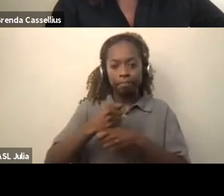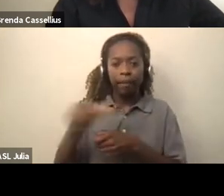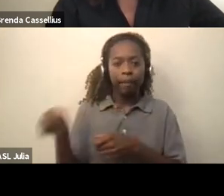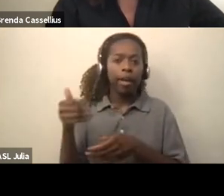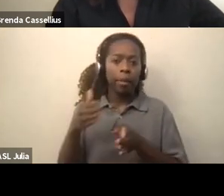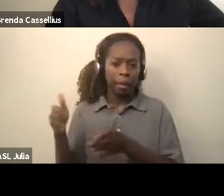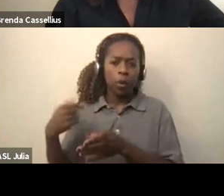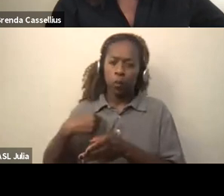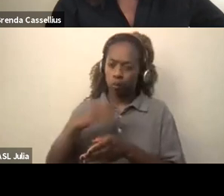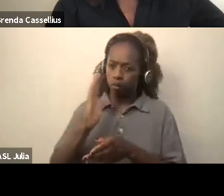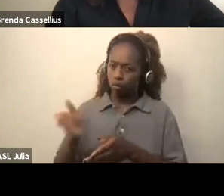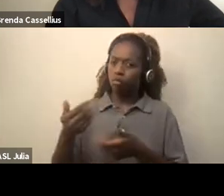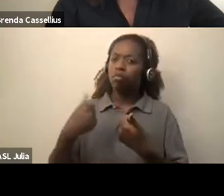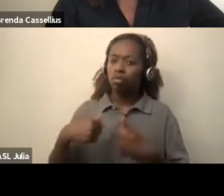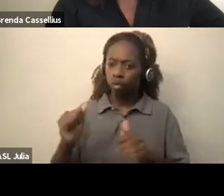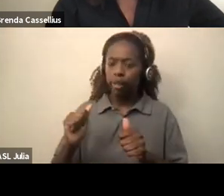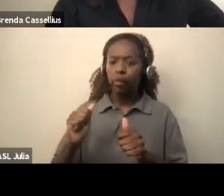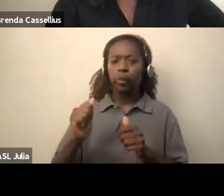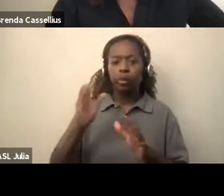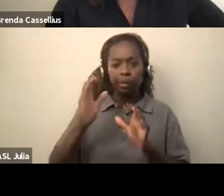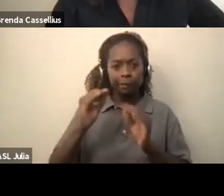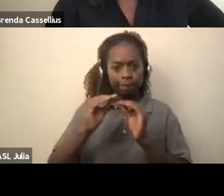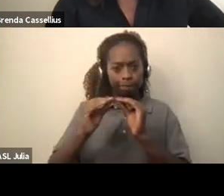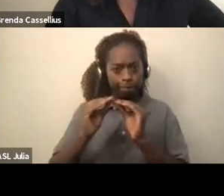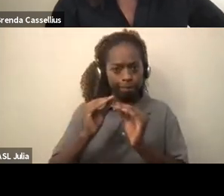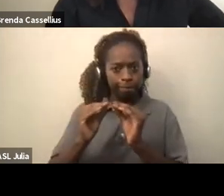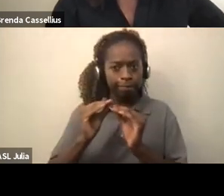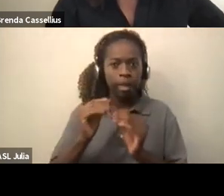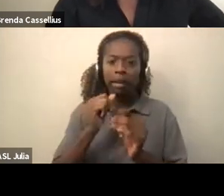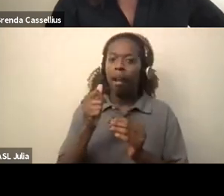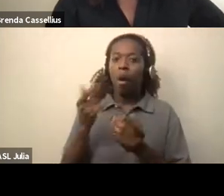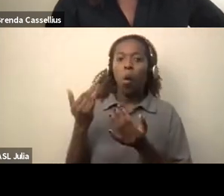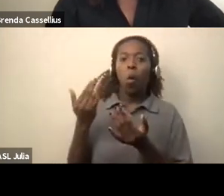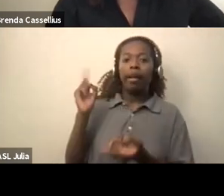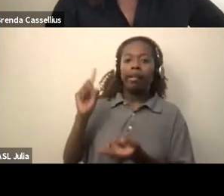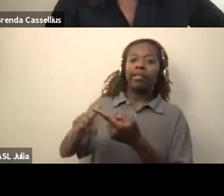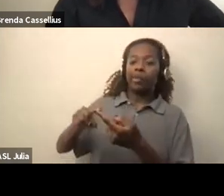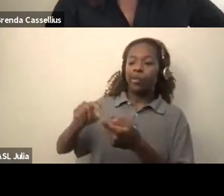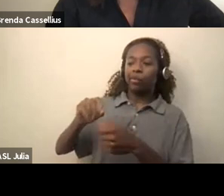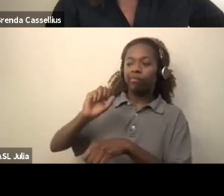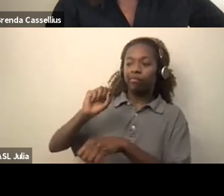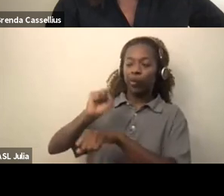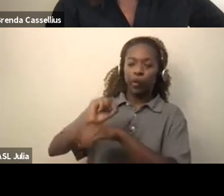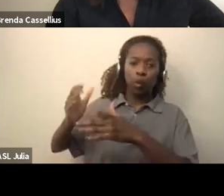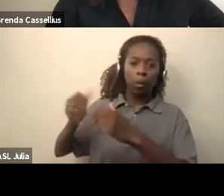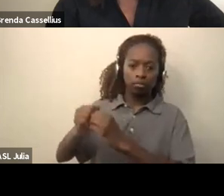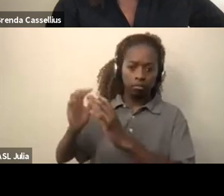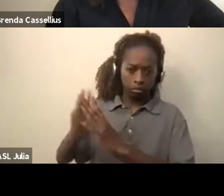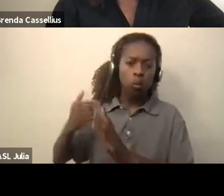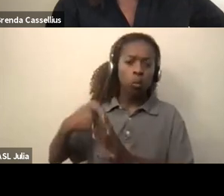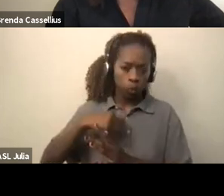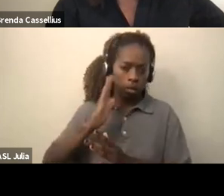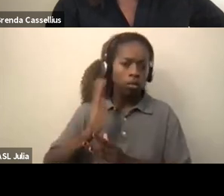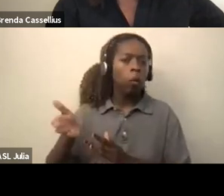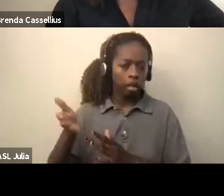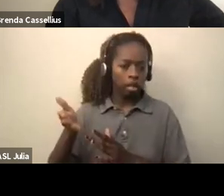communications around that in the interim and not wait for the working group but that will be something that we will separate separate out in the